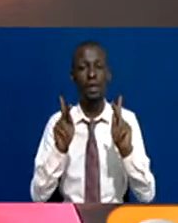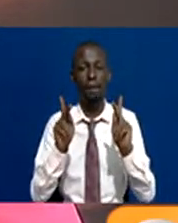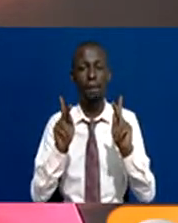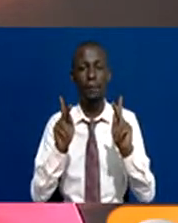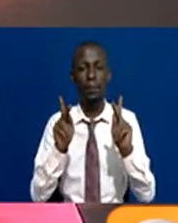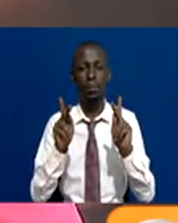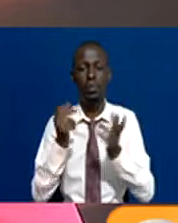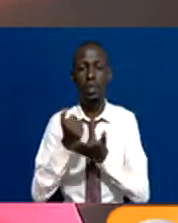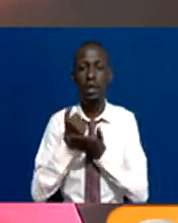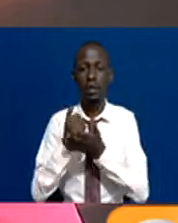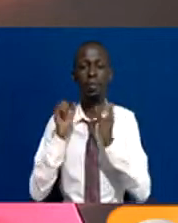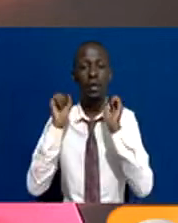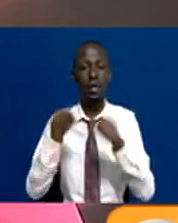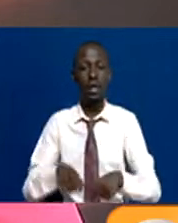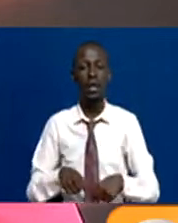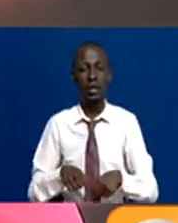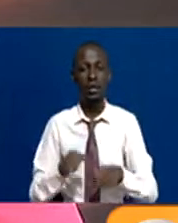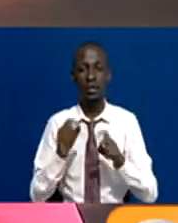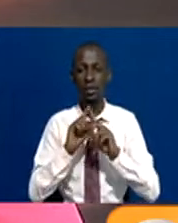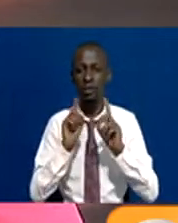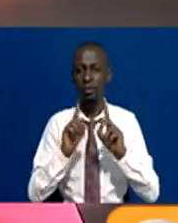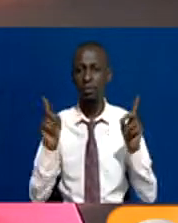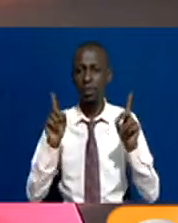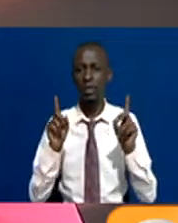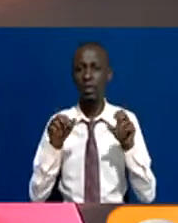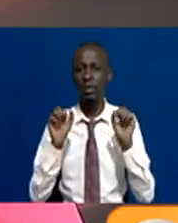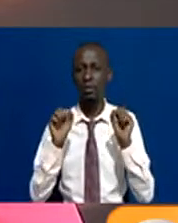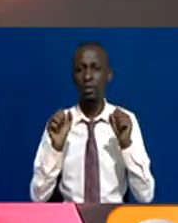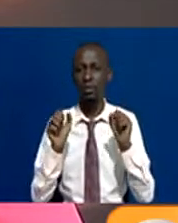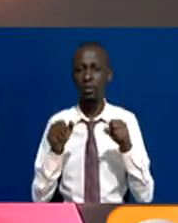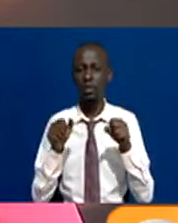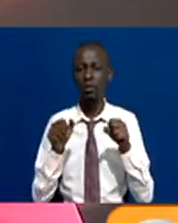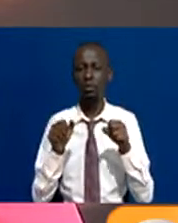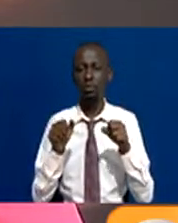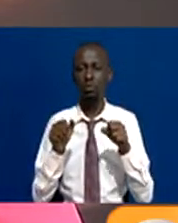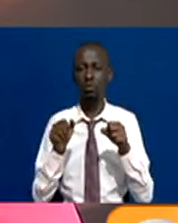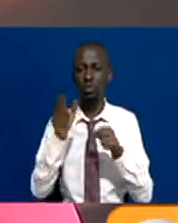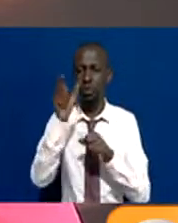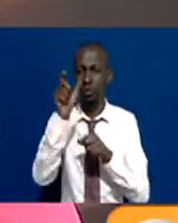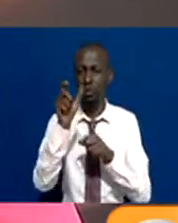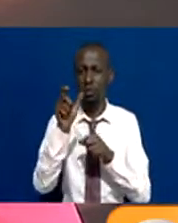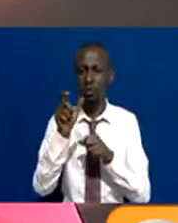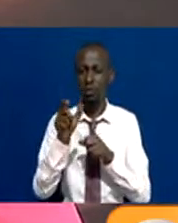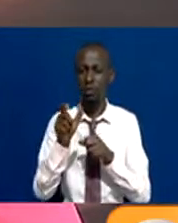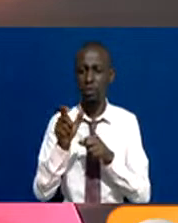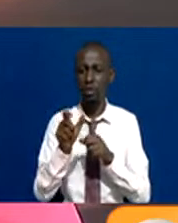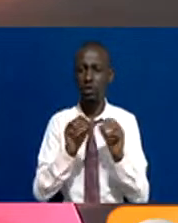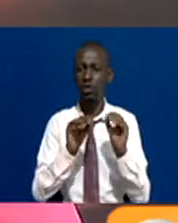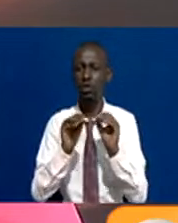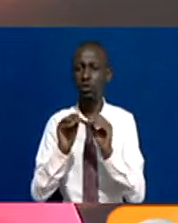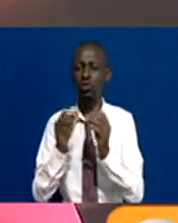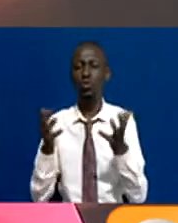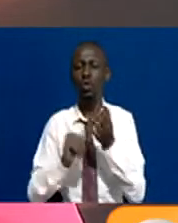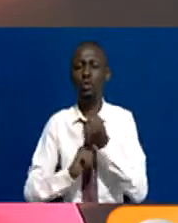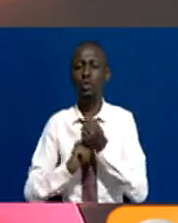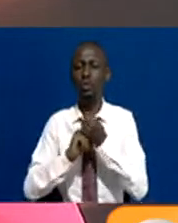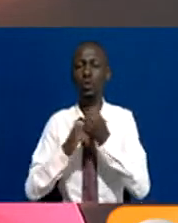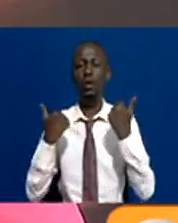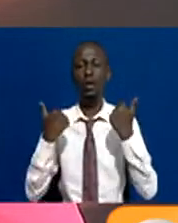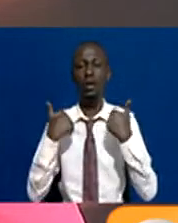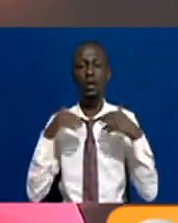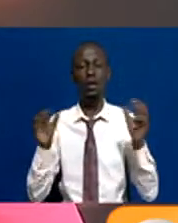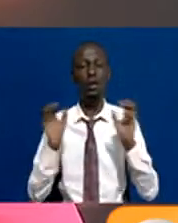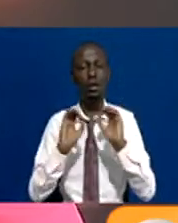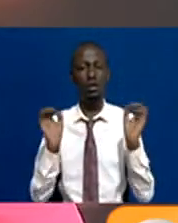help, but on the other hand, are we moving this person from a place where we are taking them where they don't even have support system and